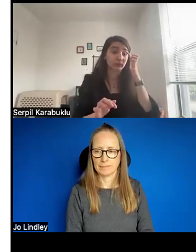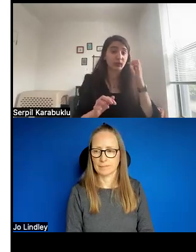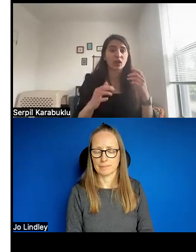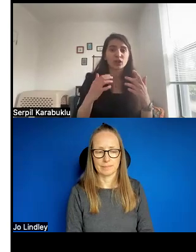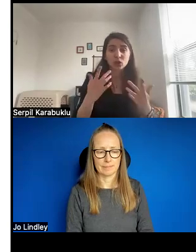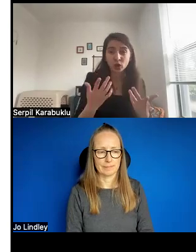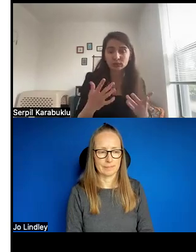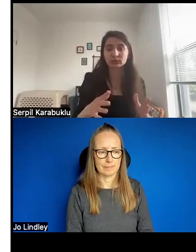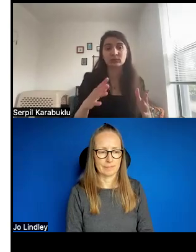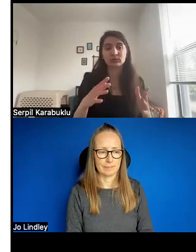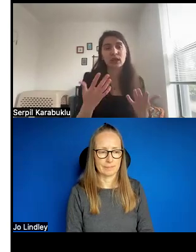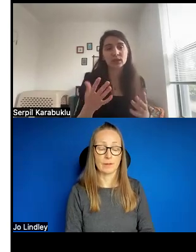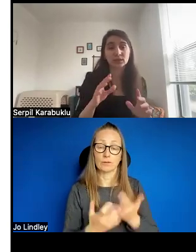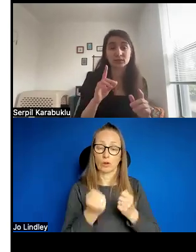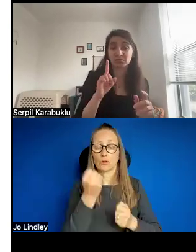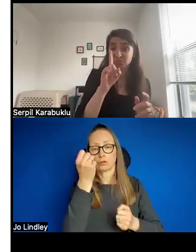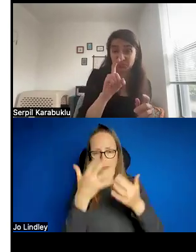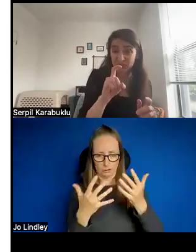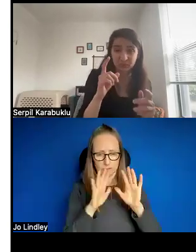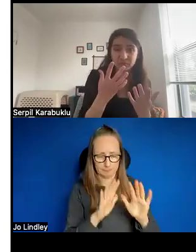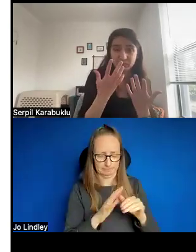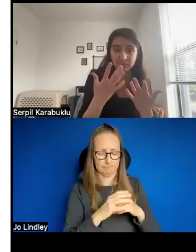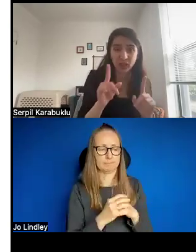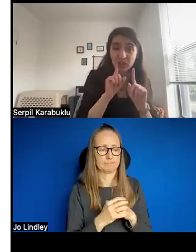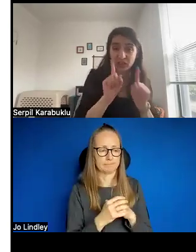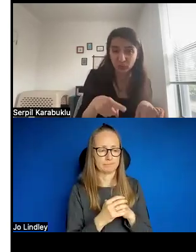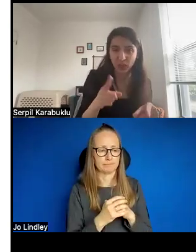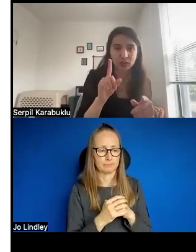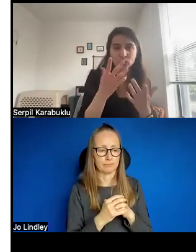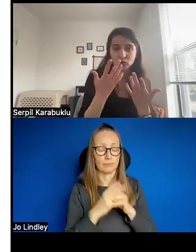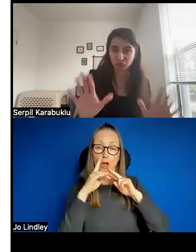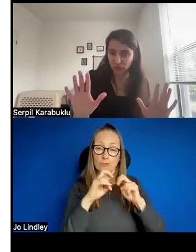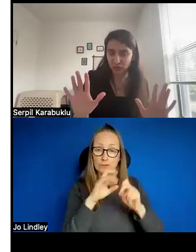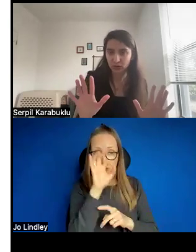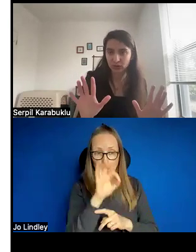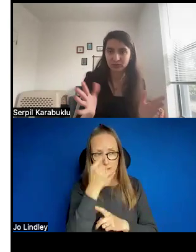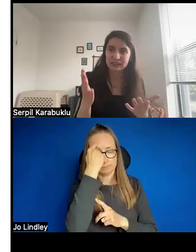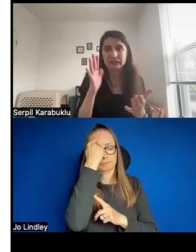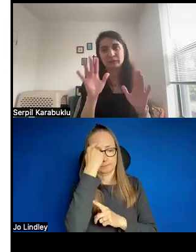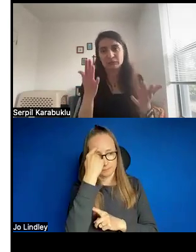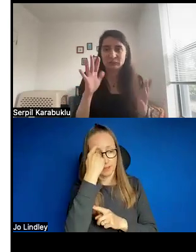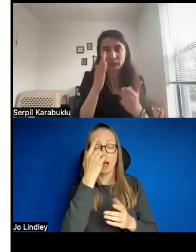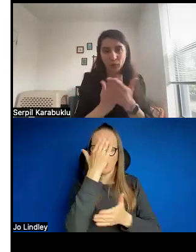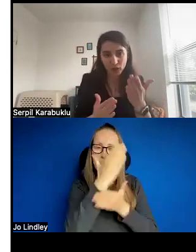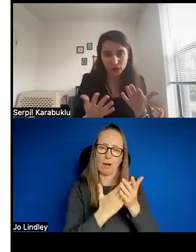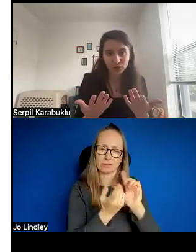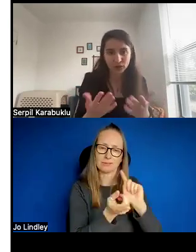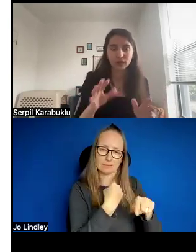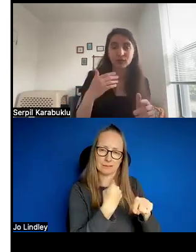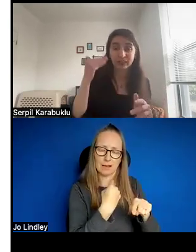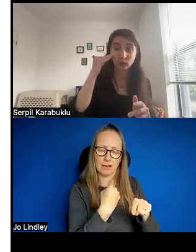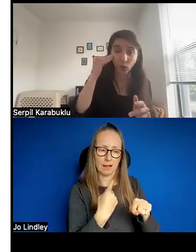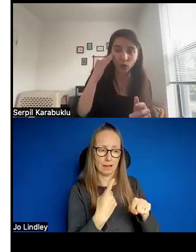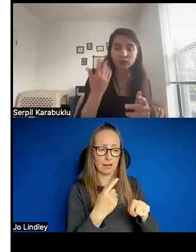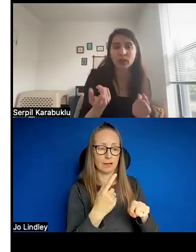So based on results, when we look at our research question again, we partially answer it. Now we know